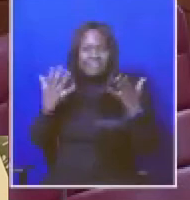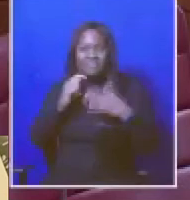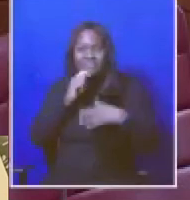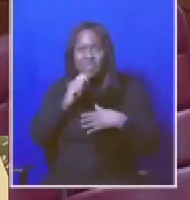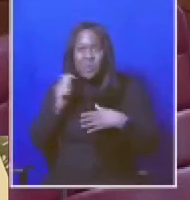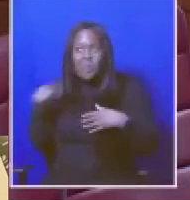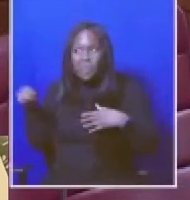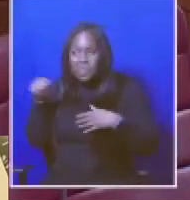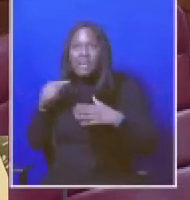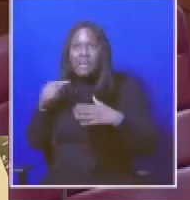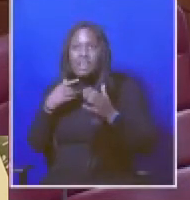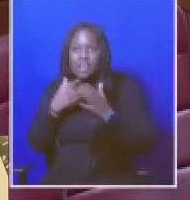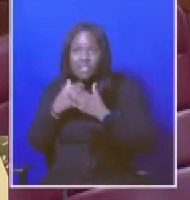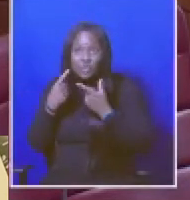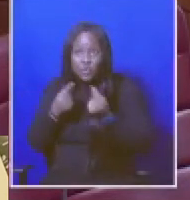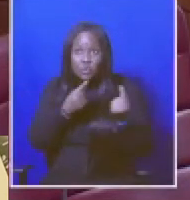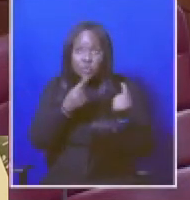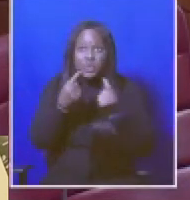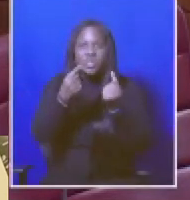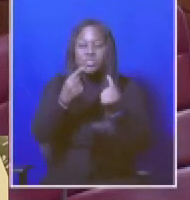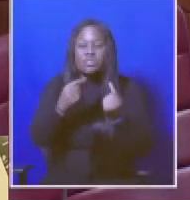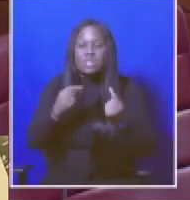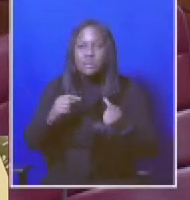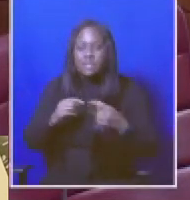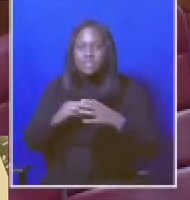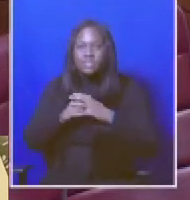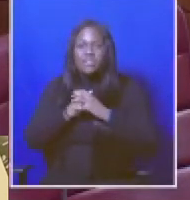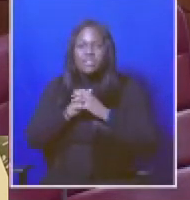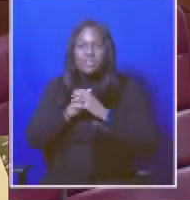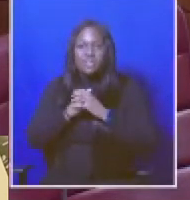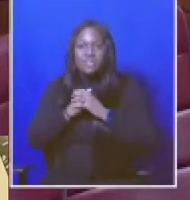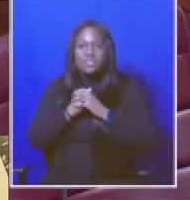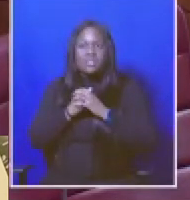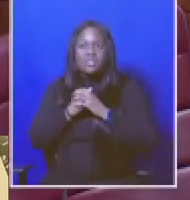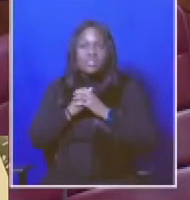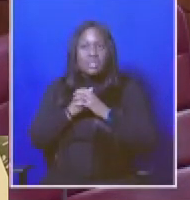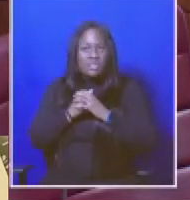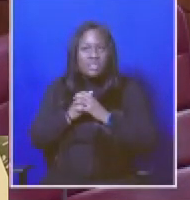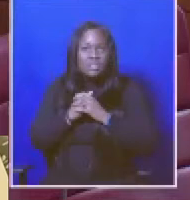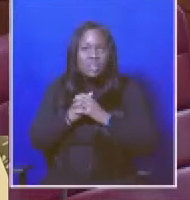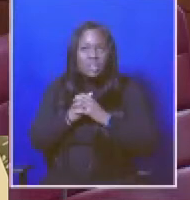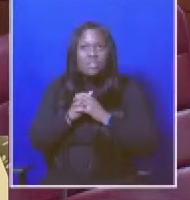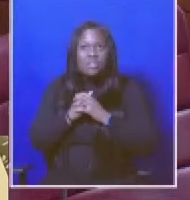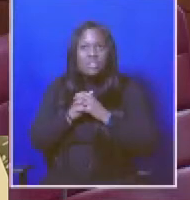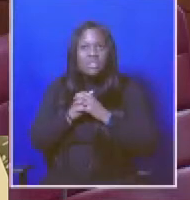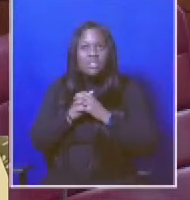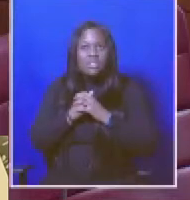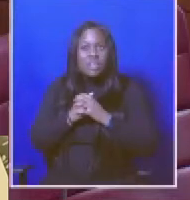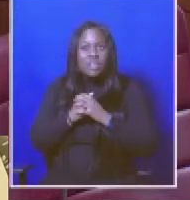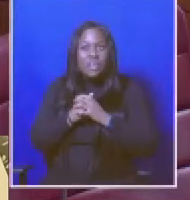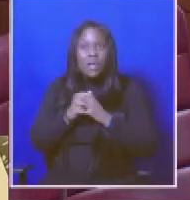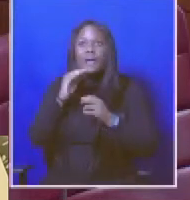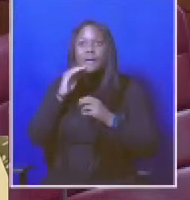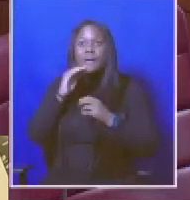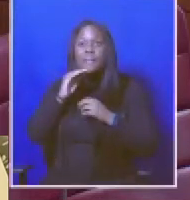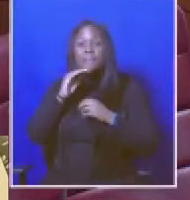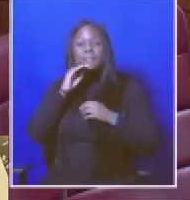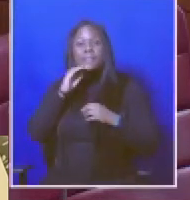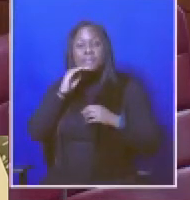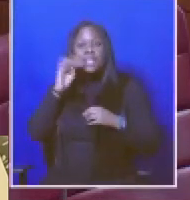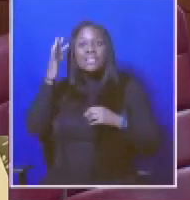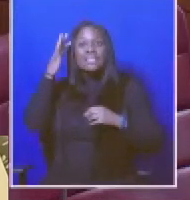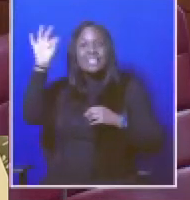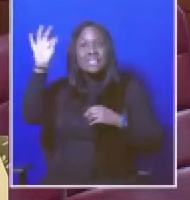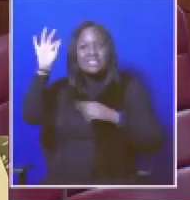And I can assist you if you don't know what a caucusocracy means, Deputy President. It means a state governed by its least